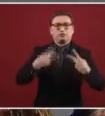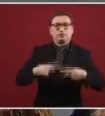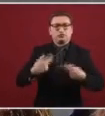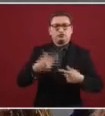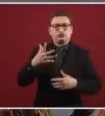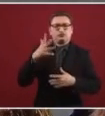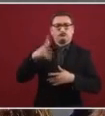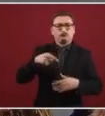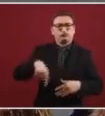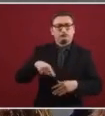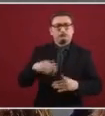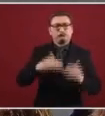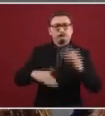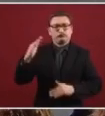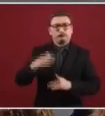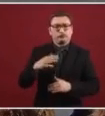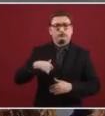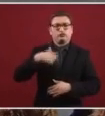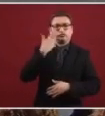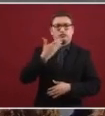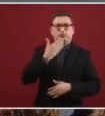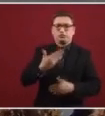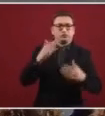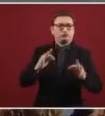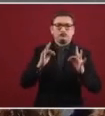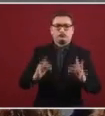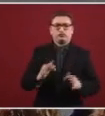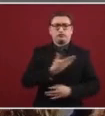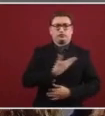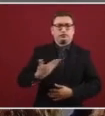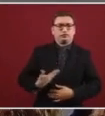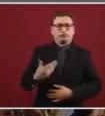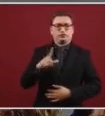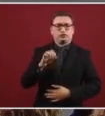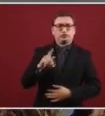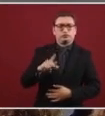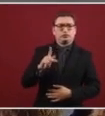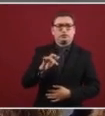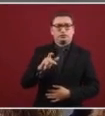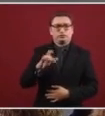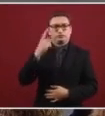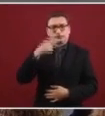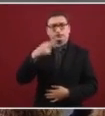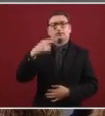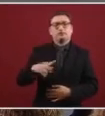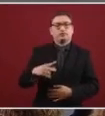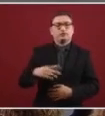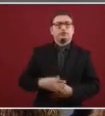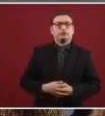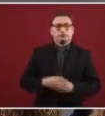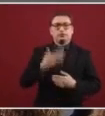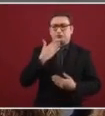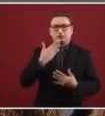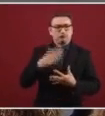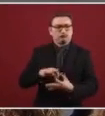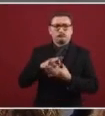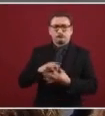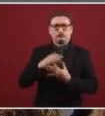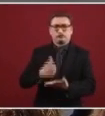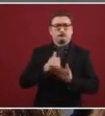I would like to thank President López Obrador of Mexico for the great cooperation we are